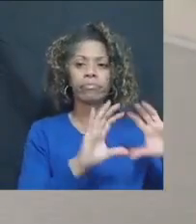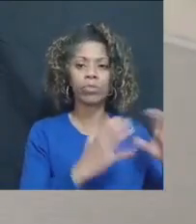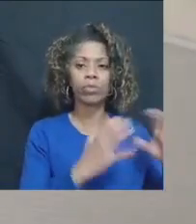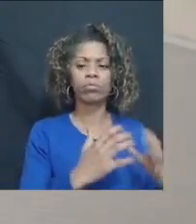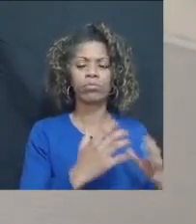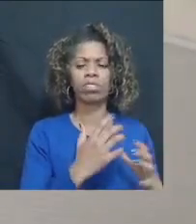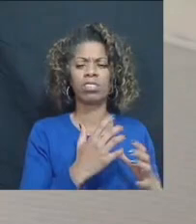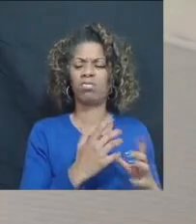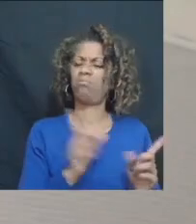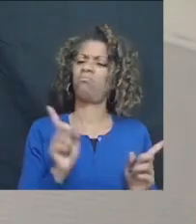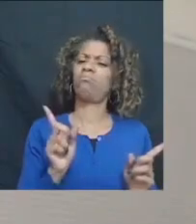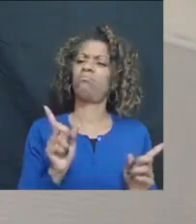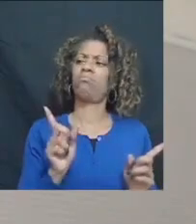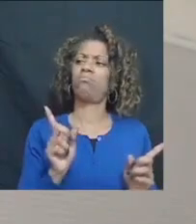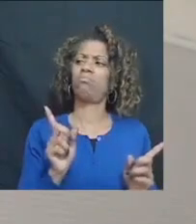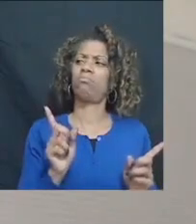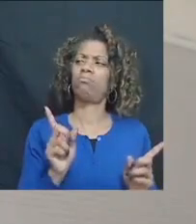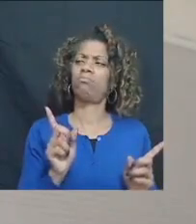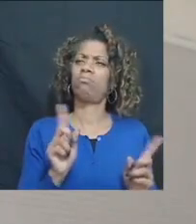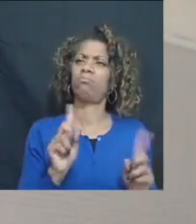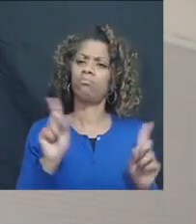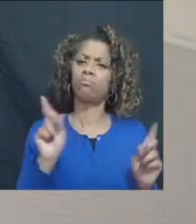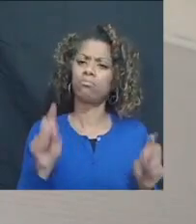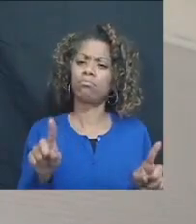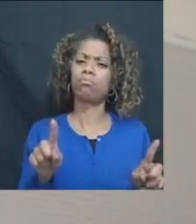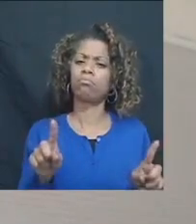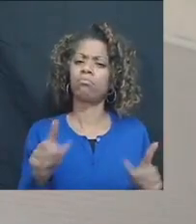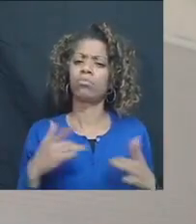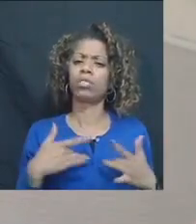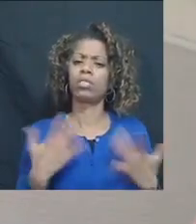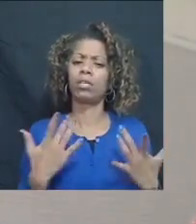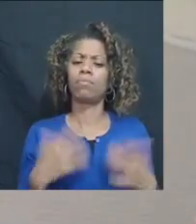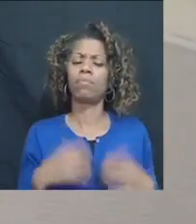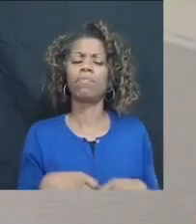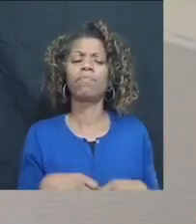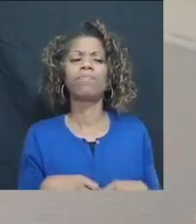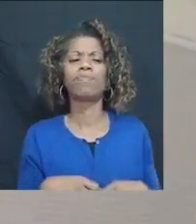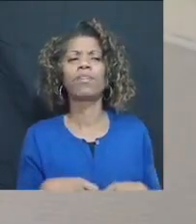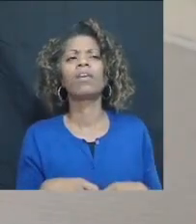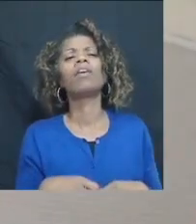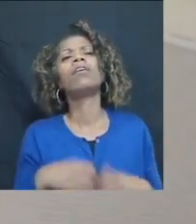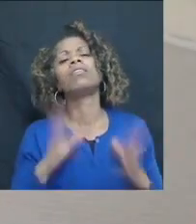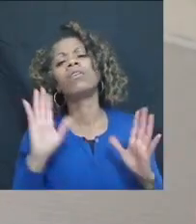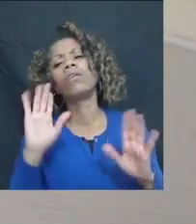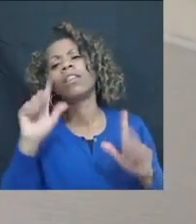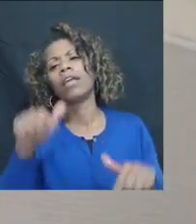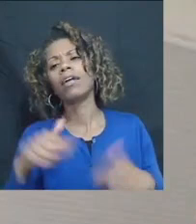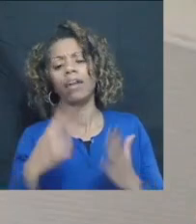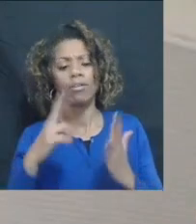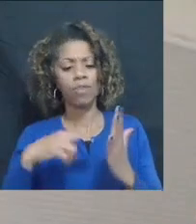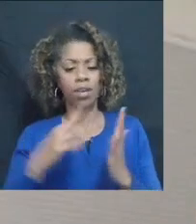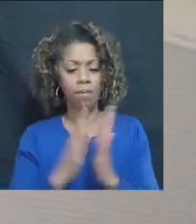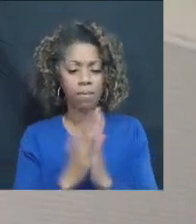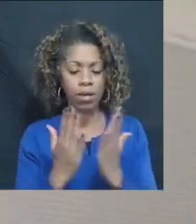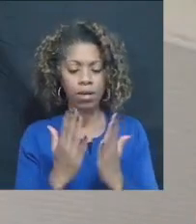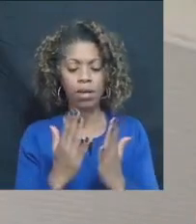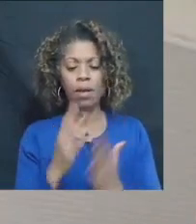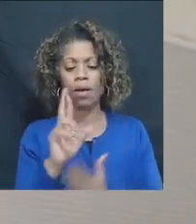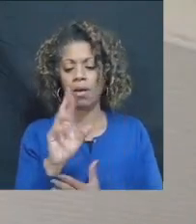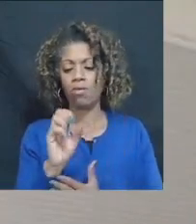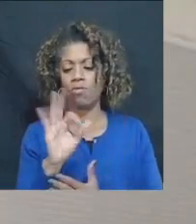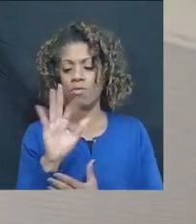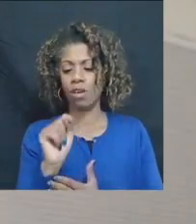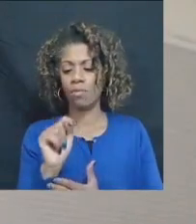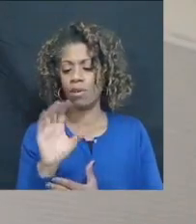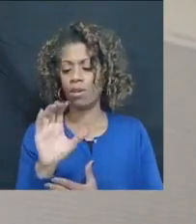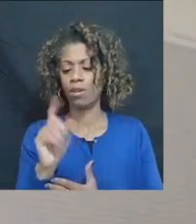And then I read a book by Albert Schweitzer about his life. And I had this dream that I'd become a physician and I'd go to